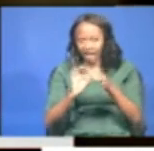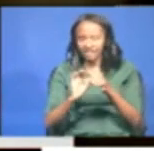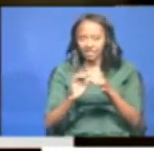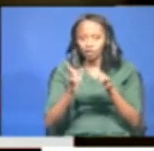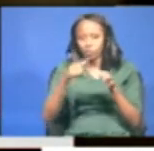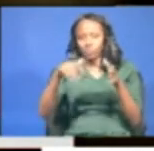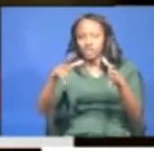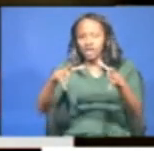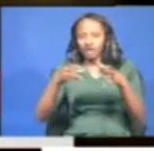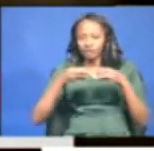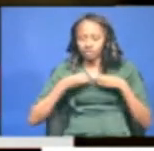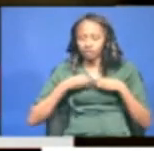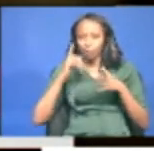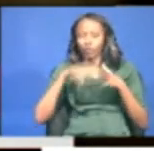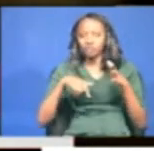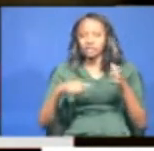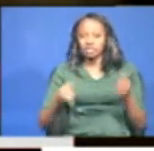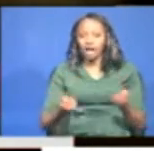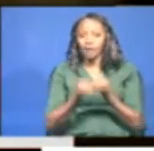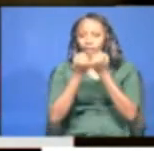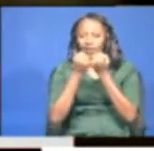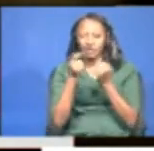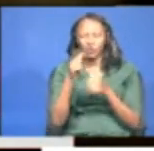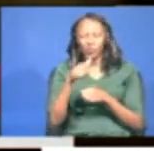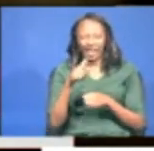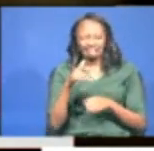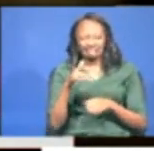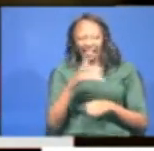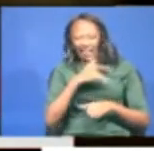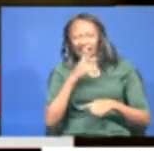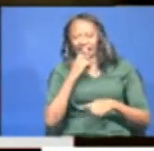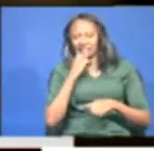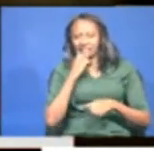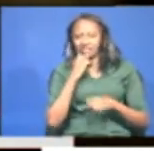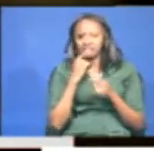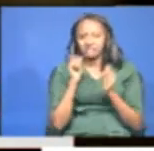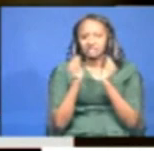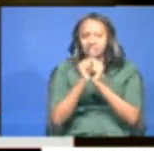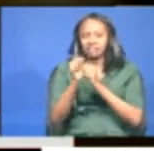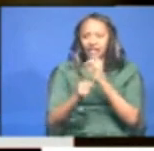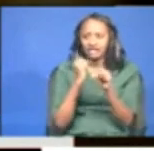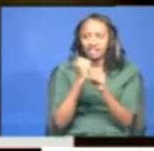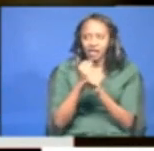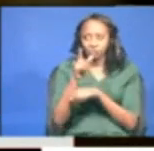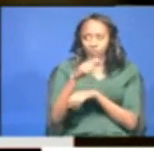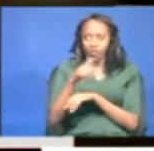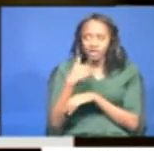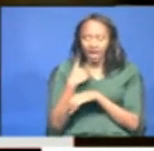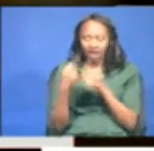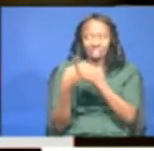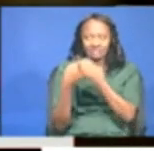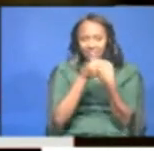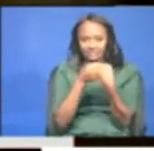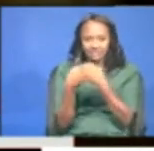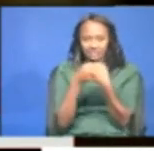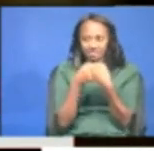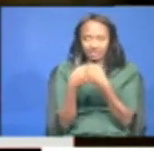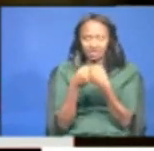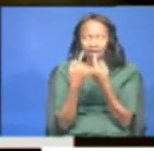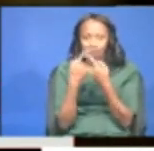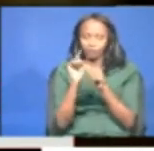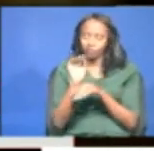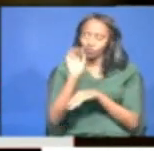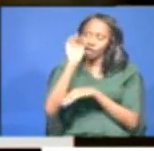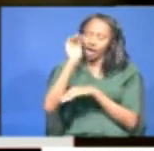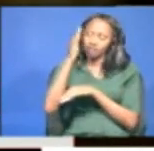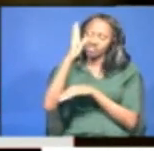has happened. We have taken a bit of hitting for the last 10 years or so as a family. But we are asking God no